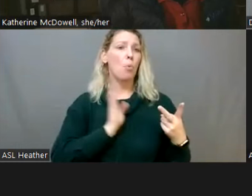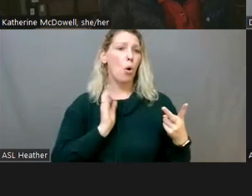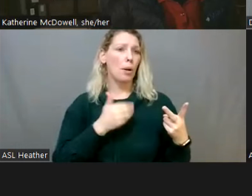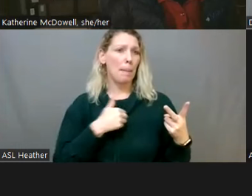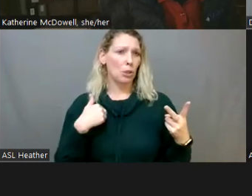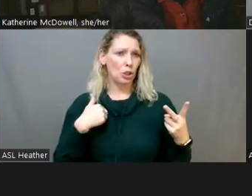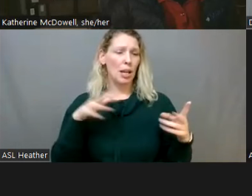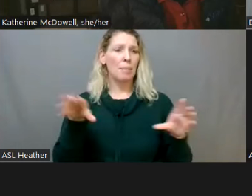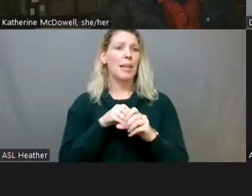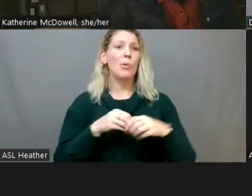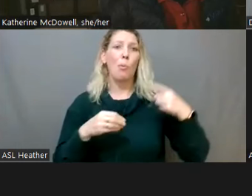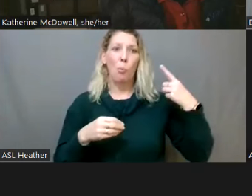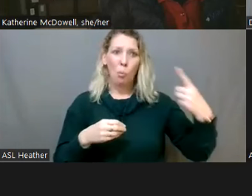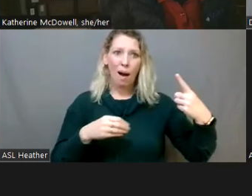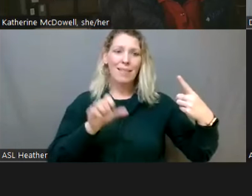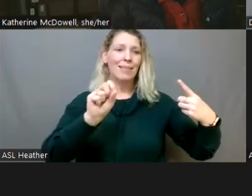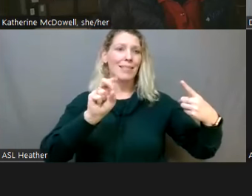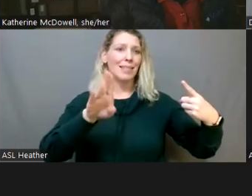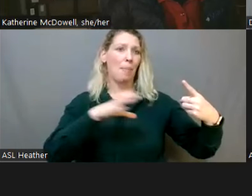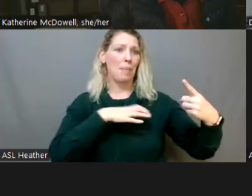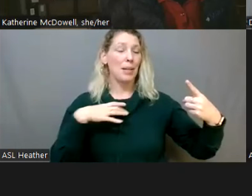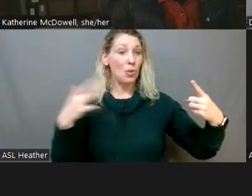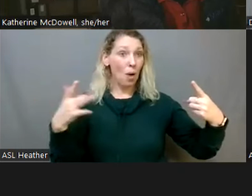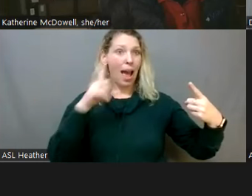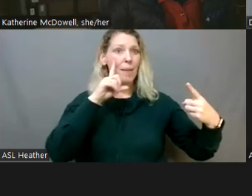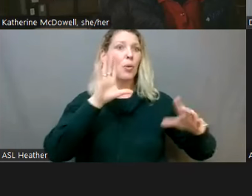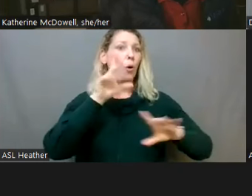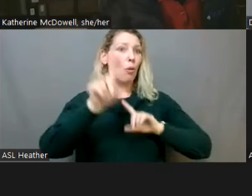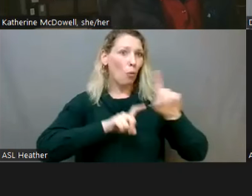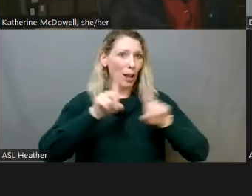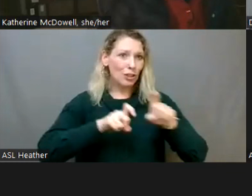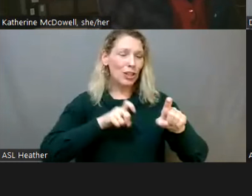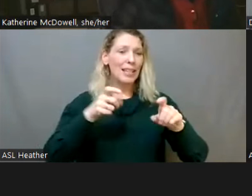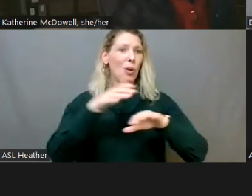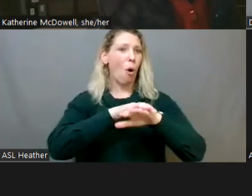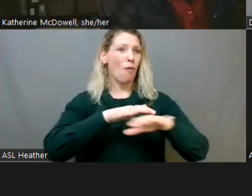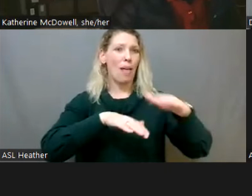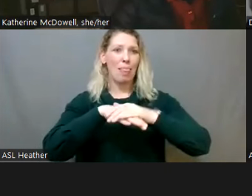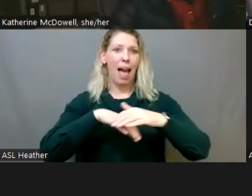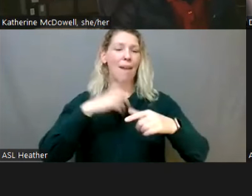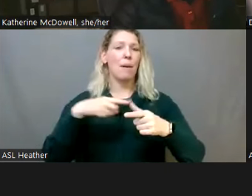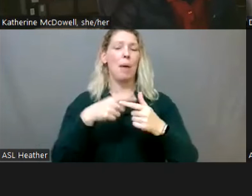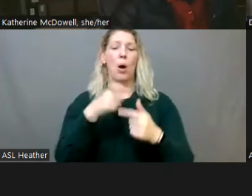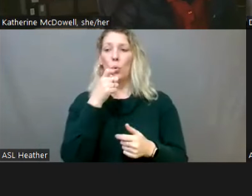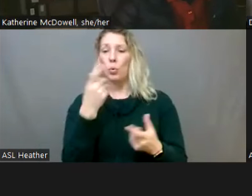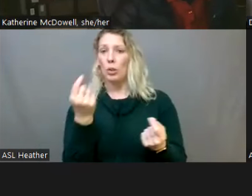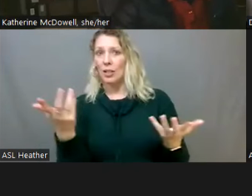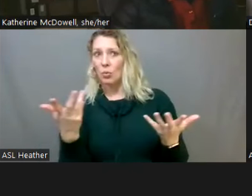one subcommittee, because there's going to be questions that are going to overlap about who does what and how they're